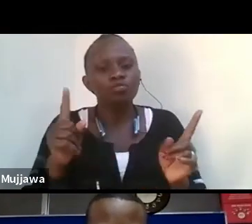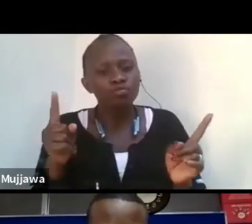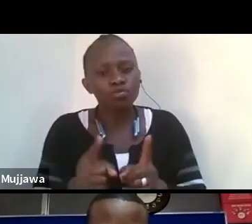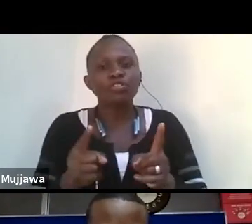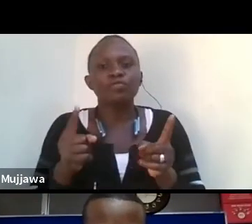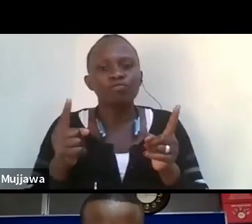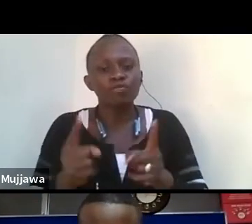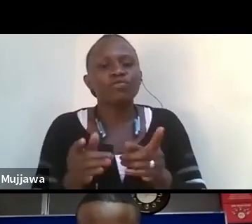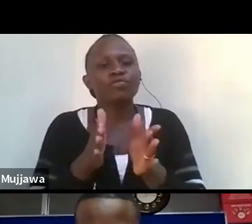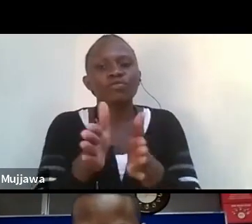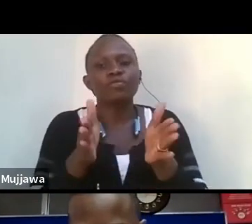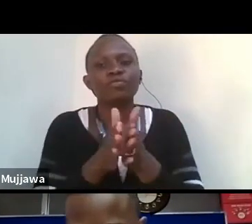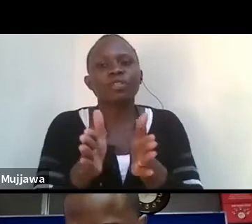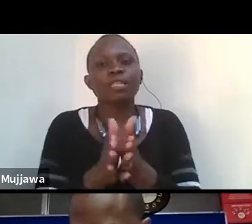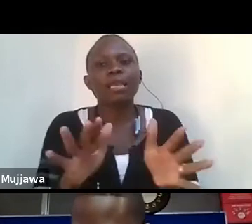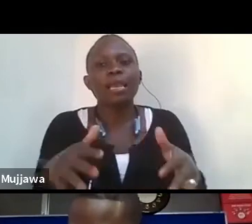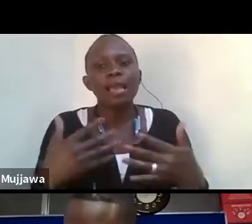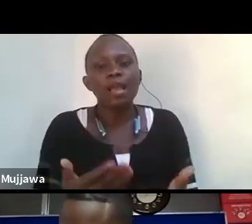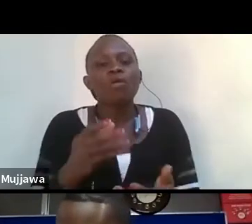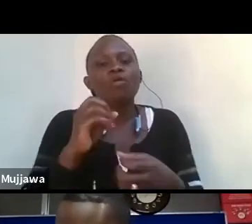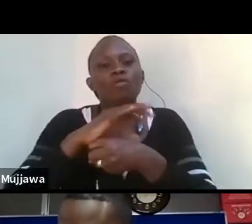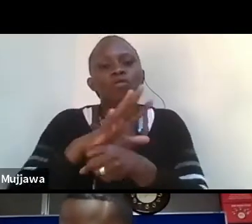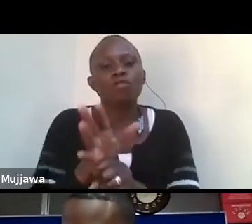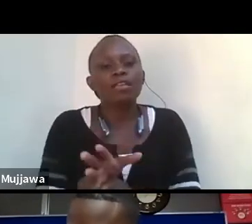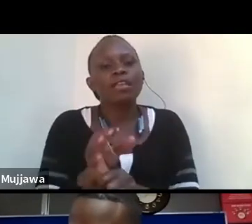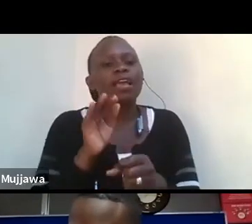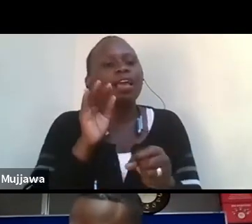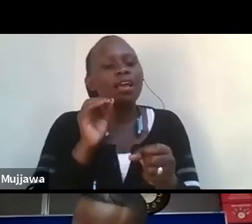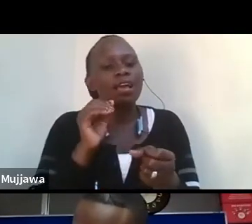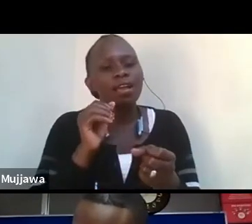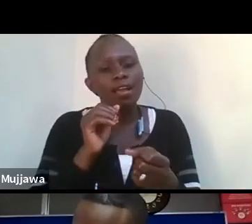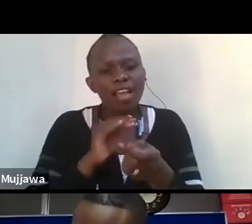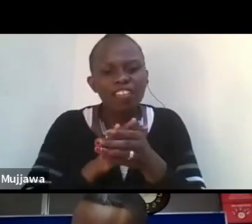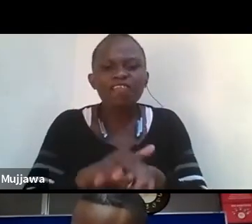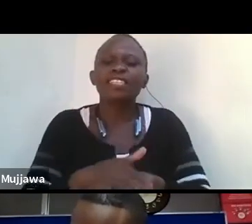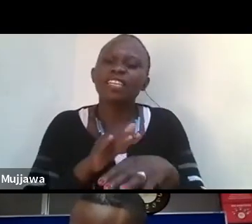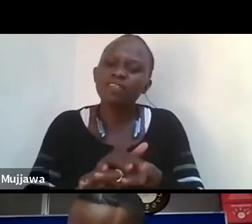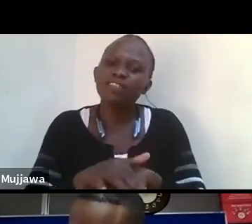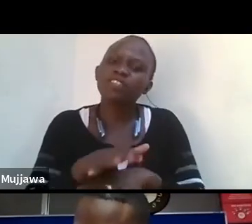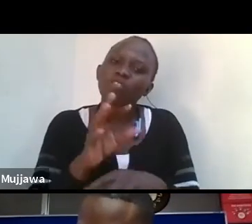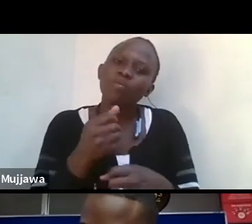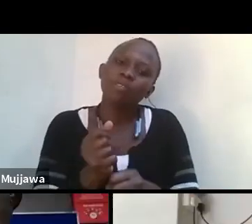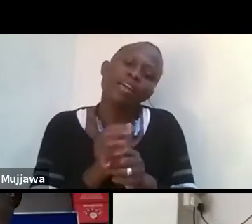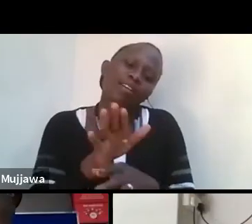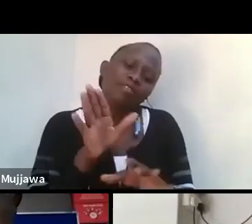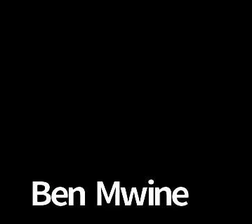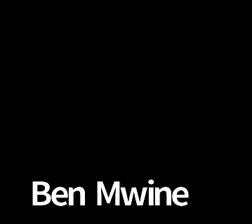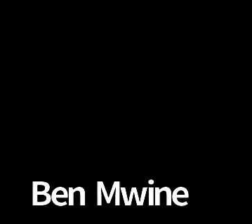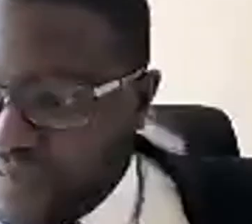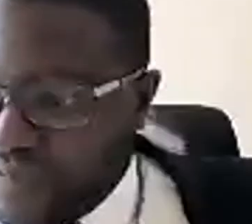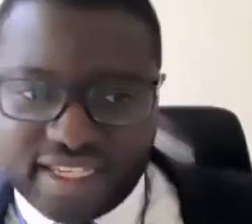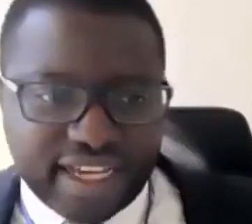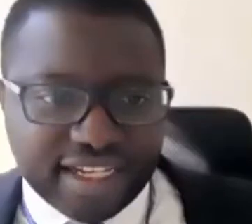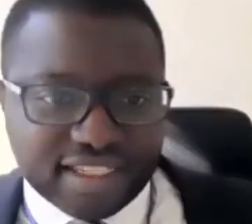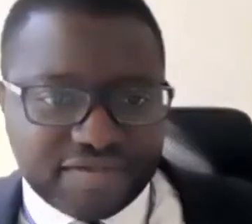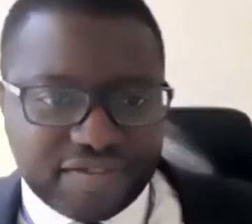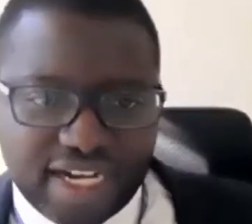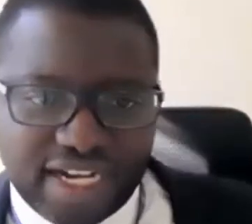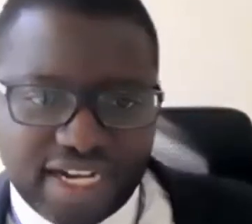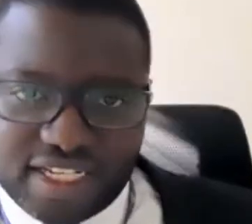affected manufacturing in Uganda and affected your members. You're welcome, and it's good to see you. Thank you very much, Ben,